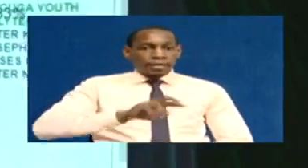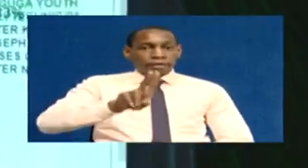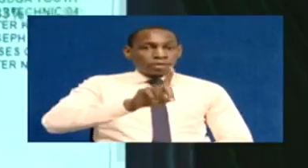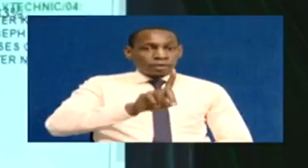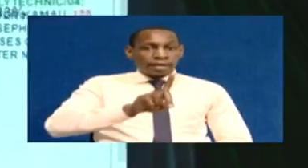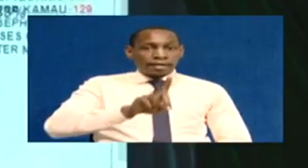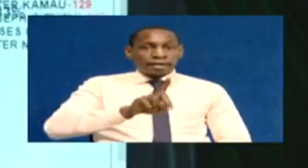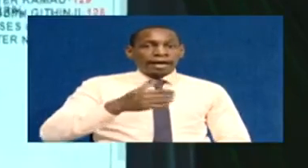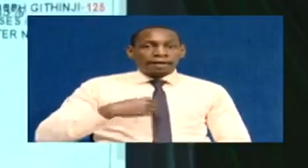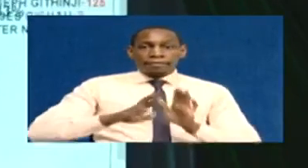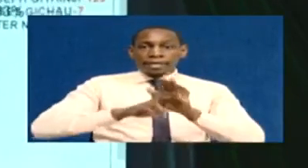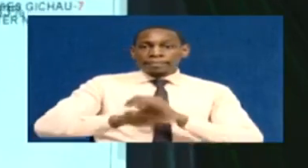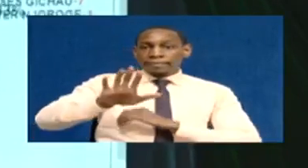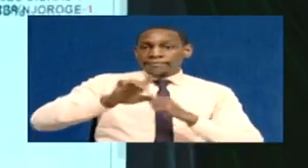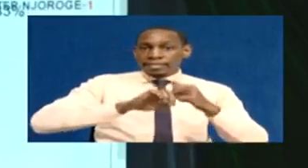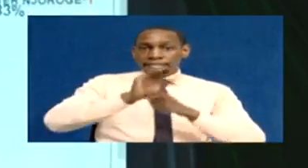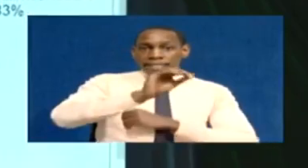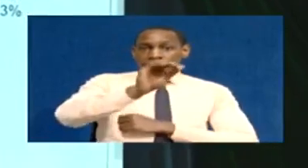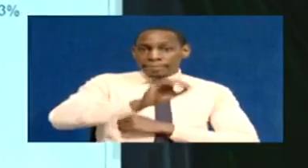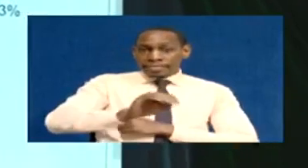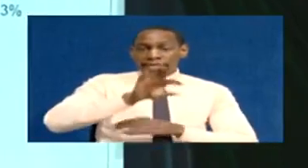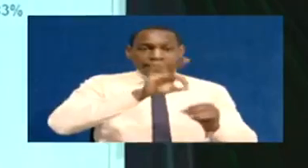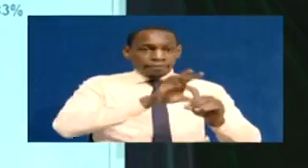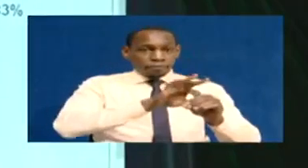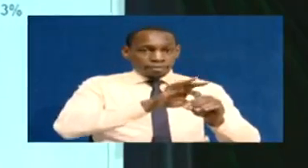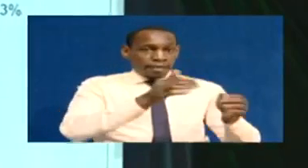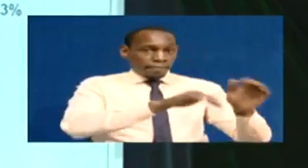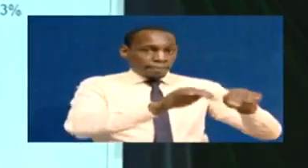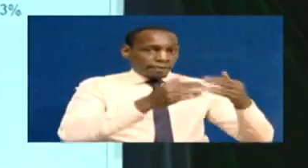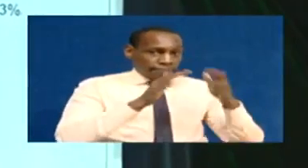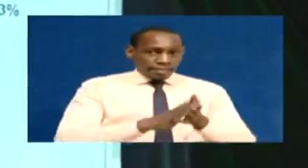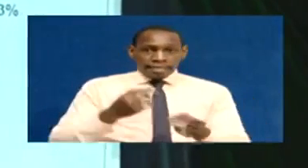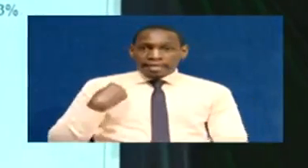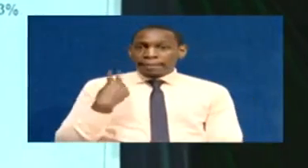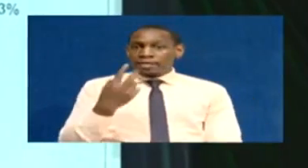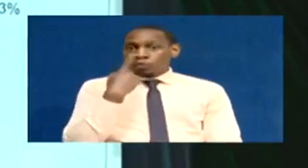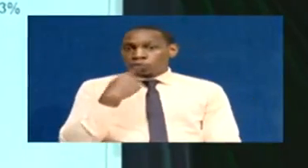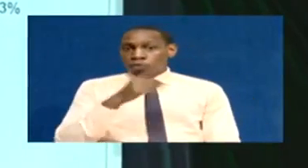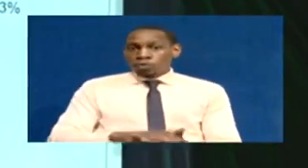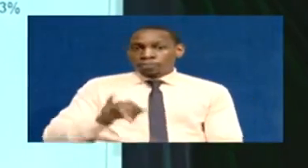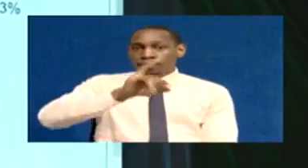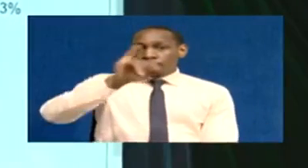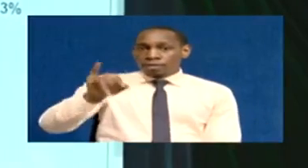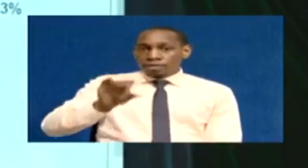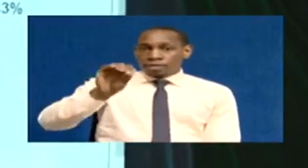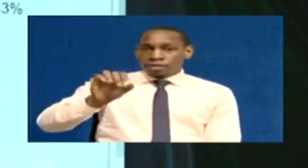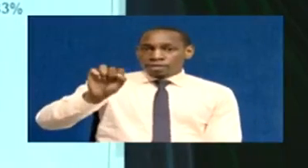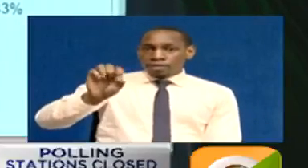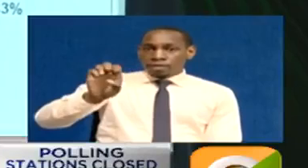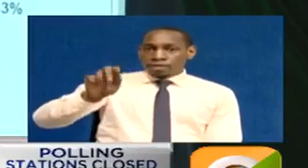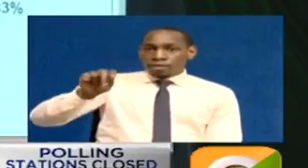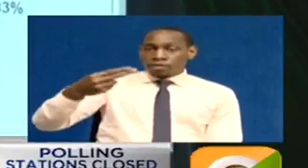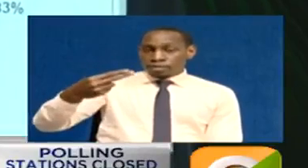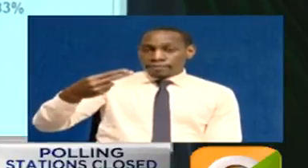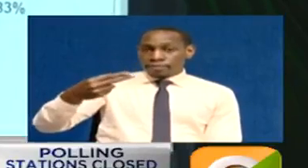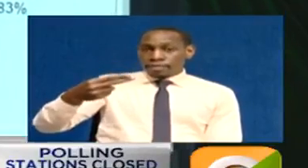1,421, which represents 56% of the votes cast, and followed closely by Joseph Mungara Githinji, who